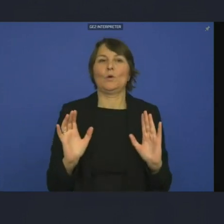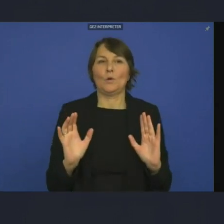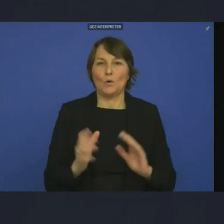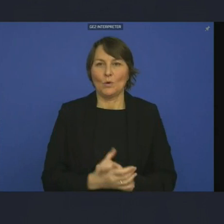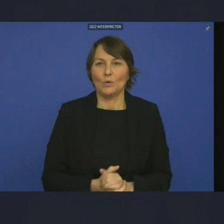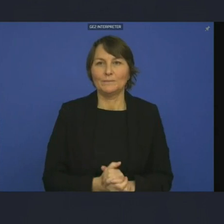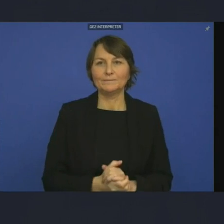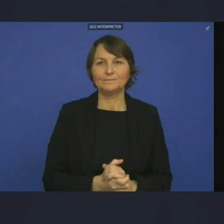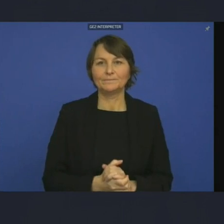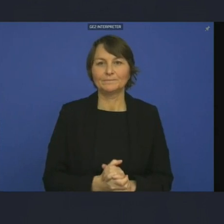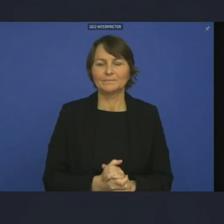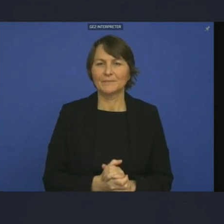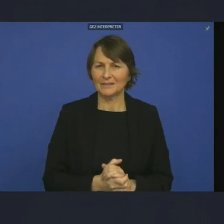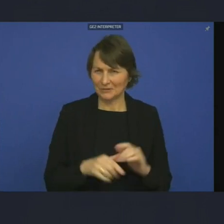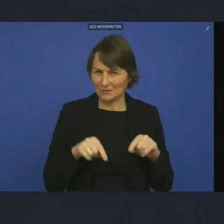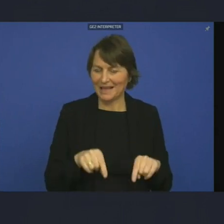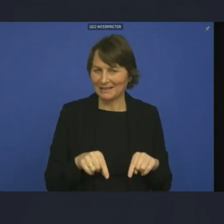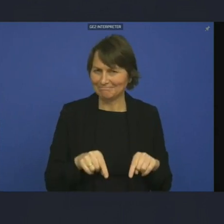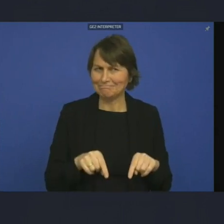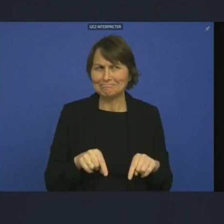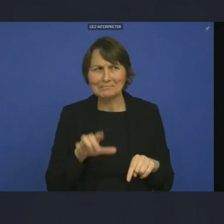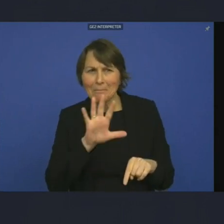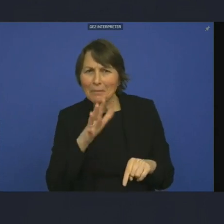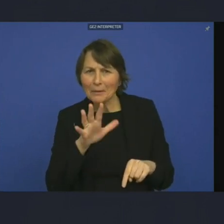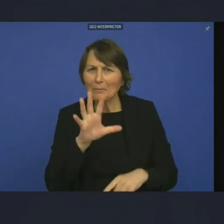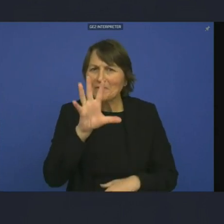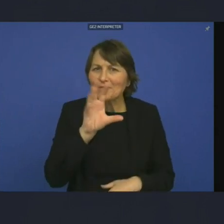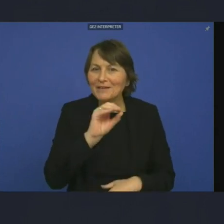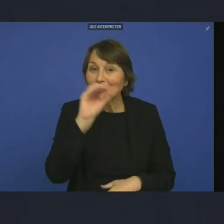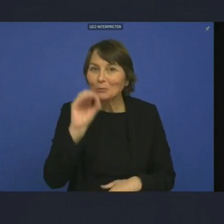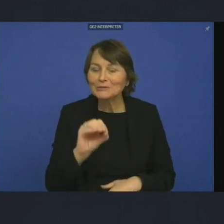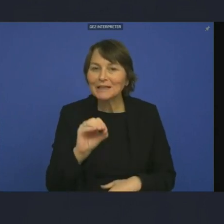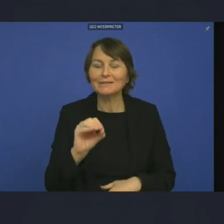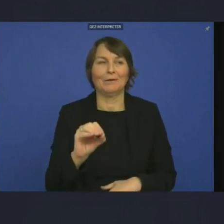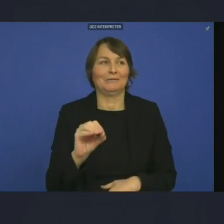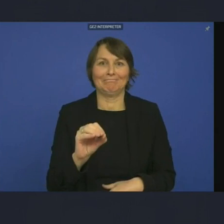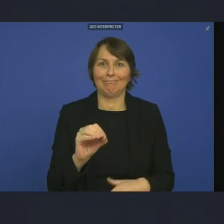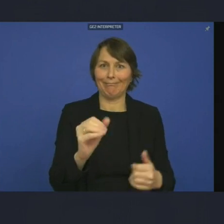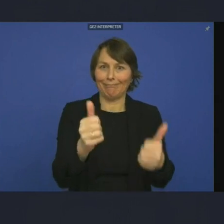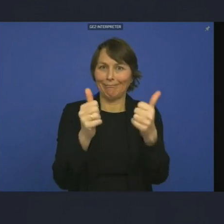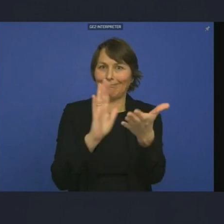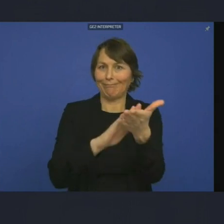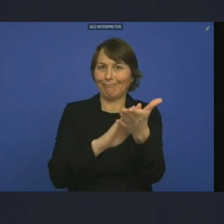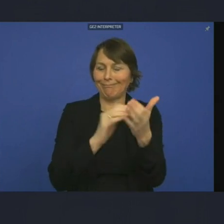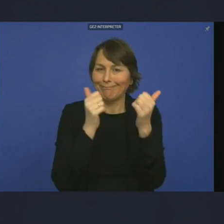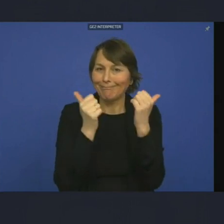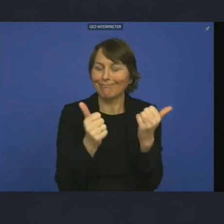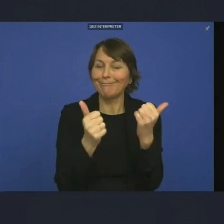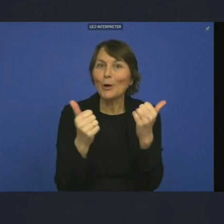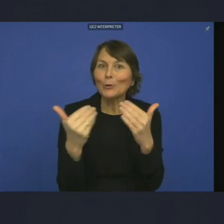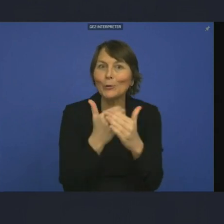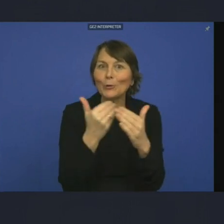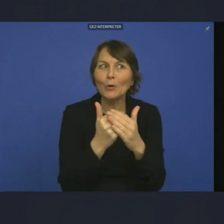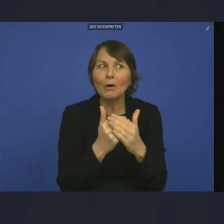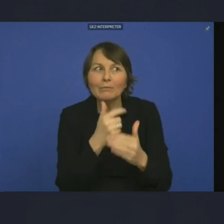almost more than 50%, which is a good news for us. It means that we still have a new organization interesting